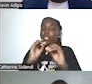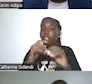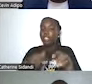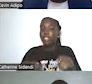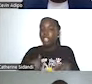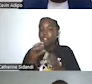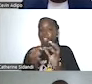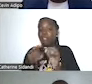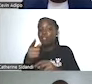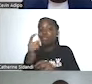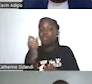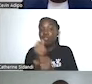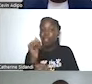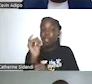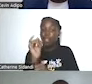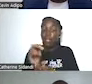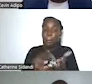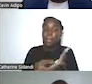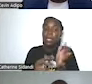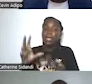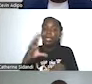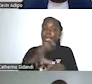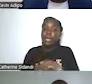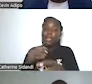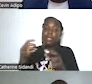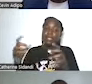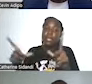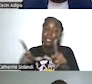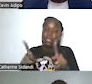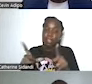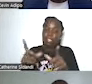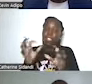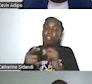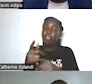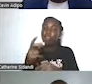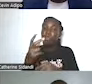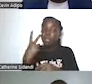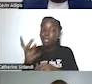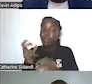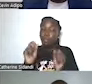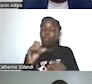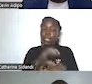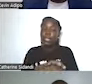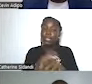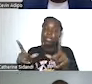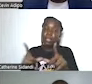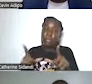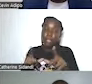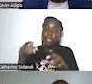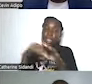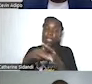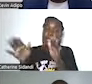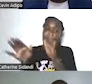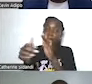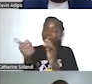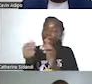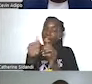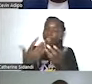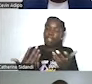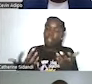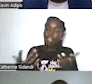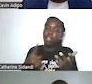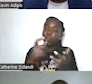when you do this, you can actually get a certificate. So if you're looking to have a certificate in anything, some of the things that I'm projecting here,